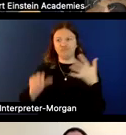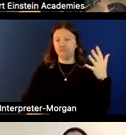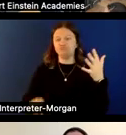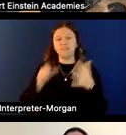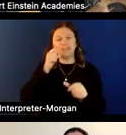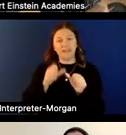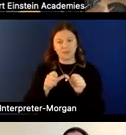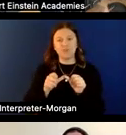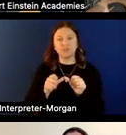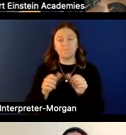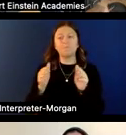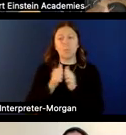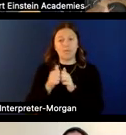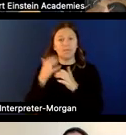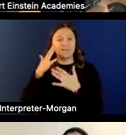the sounds with it.